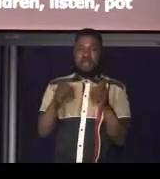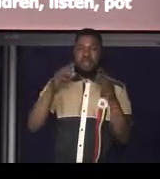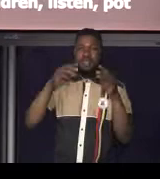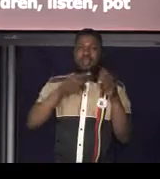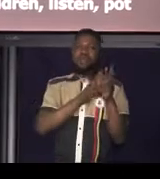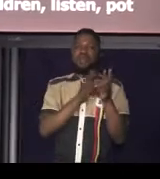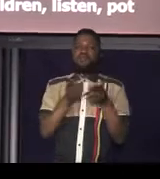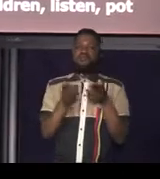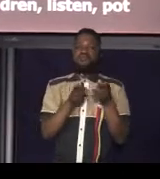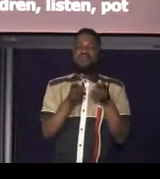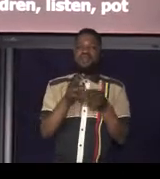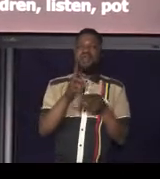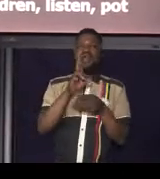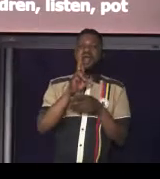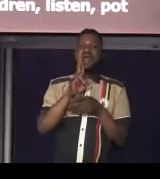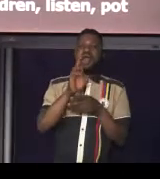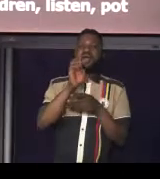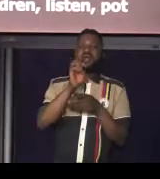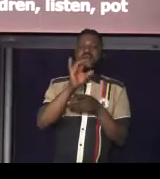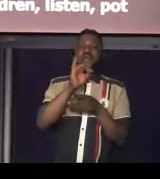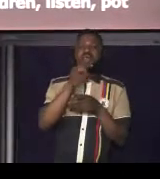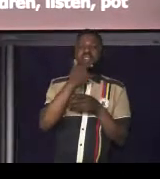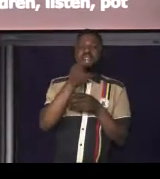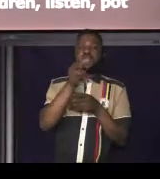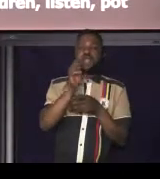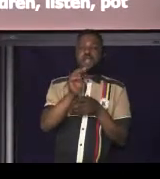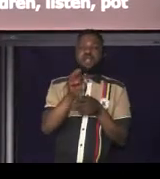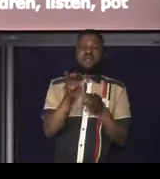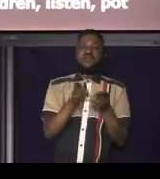water. Rain. R-E-I-G-N.